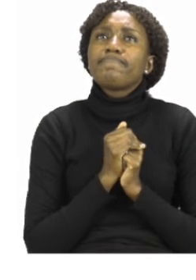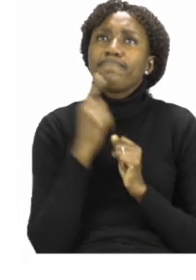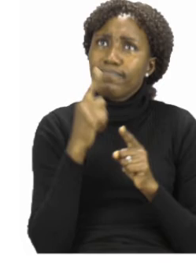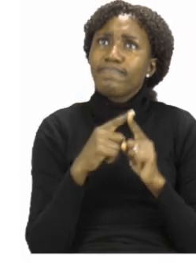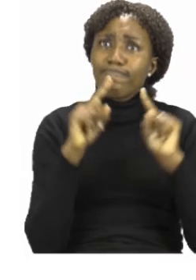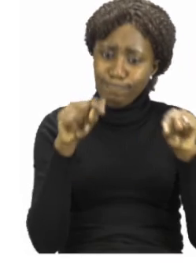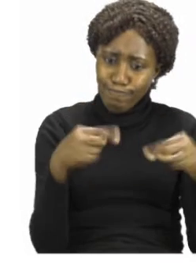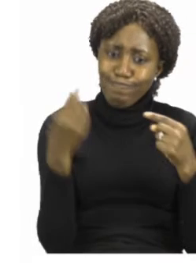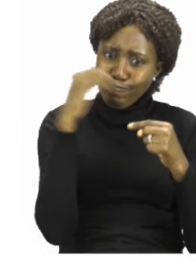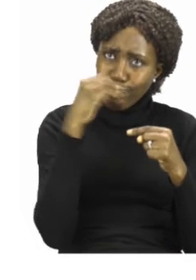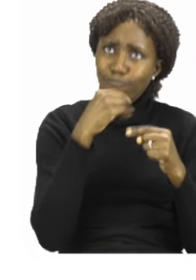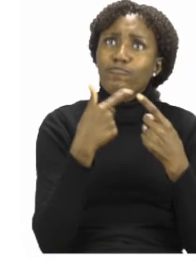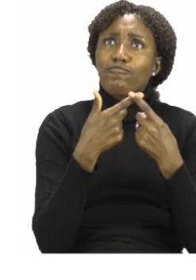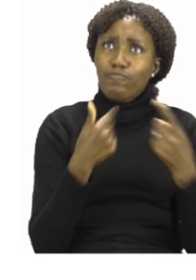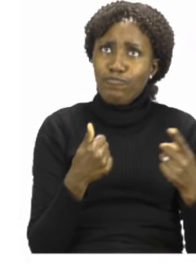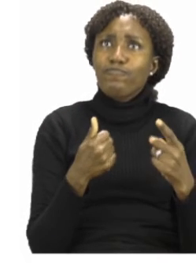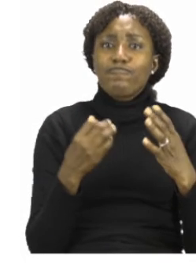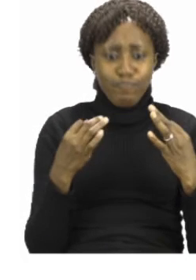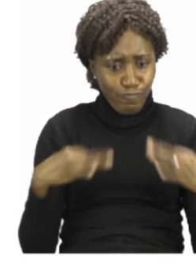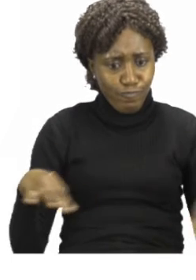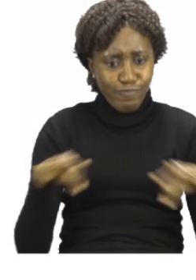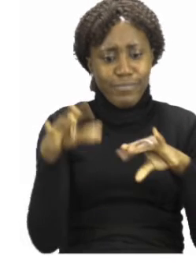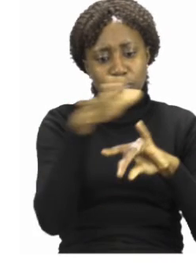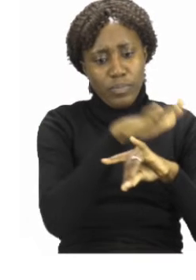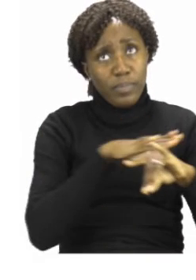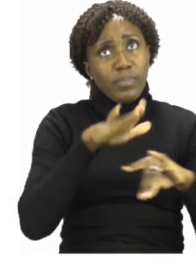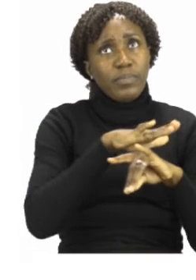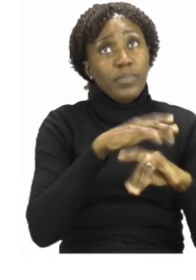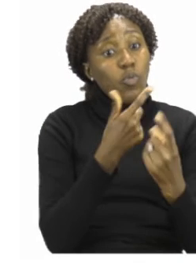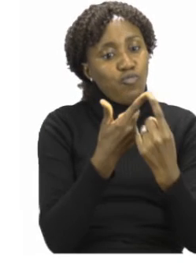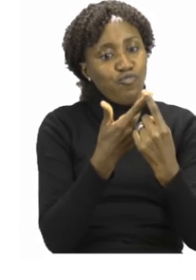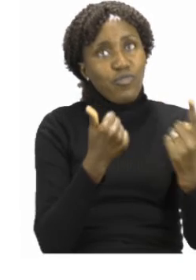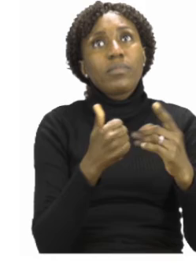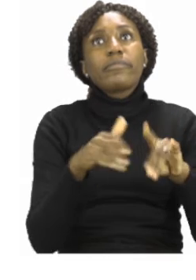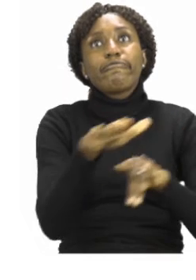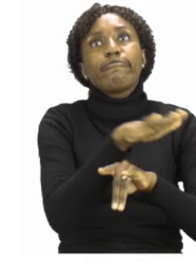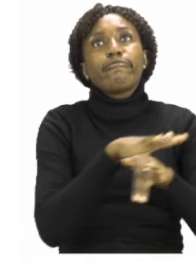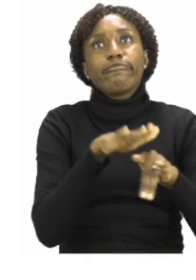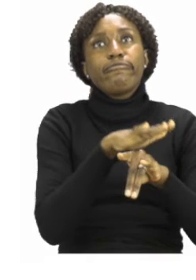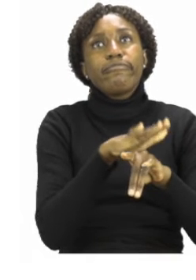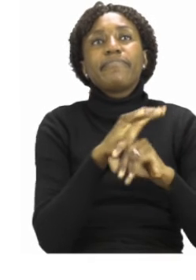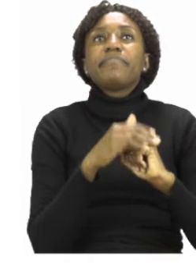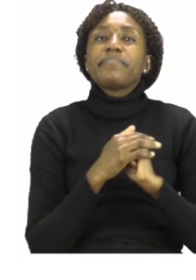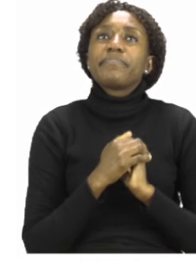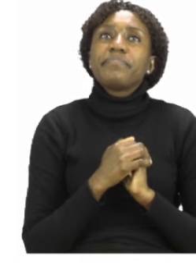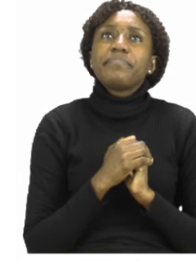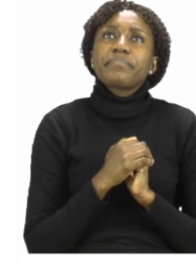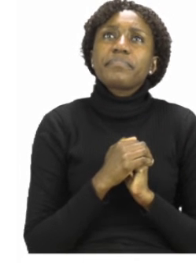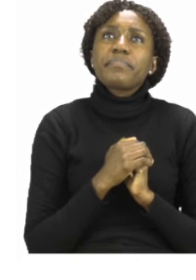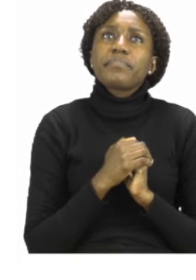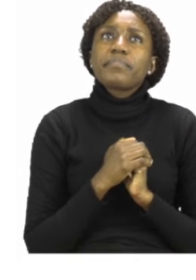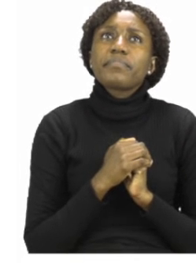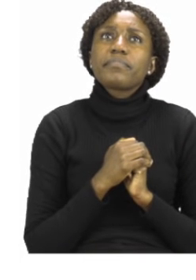mean the food that we know comes from animals. So, we're going to